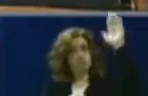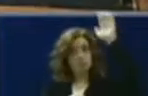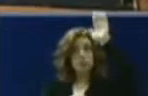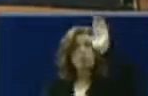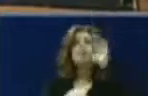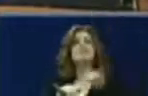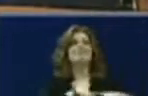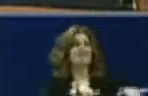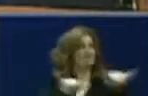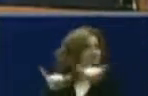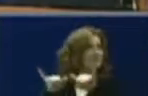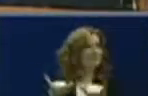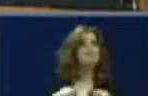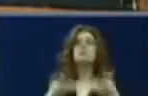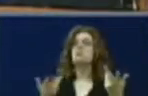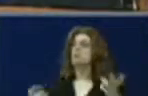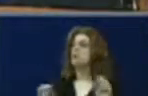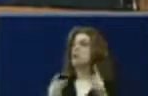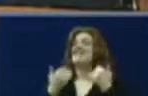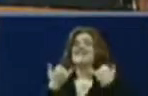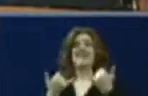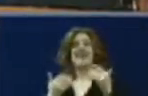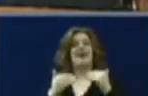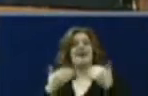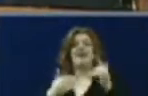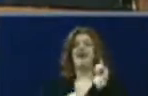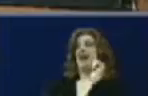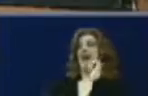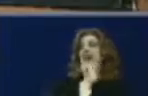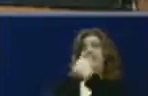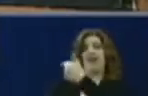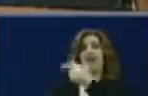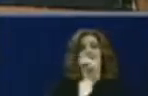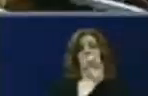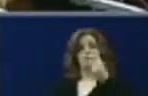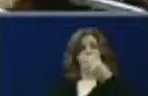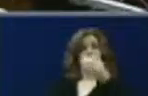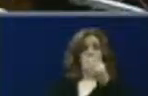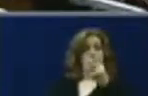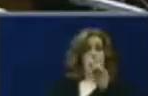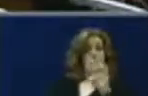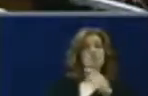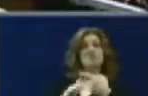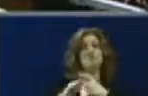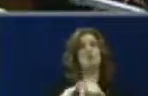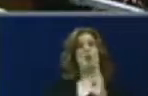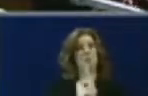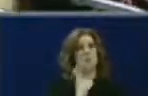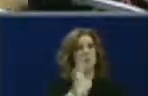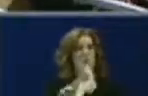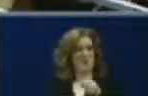that's unanimous. Let us now ask Ms. Horn to start us off on board reports.